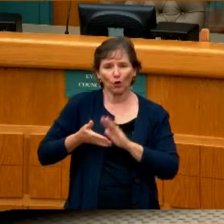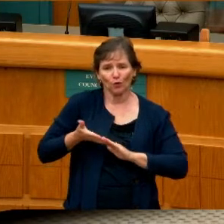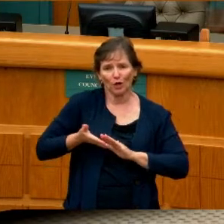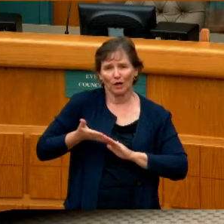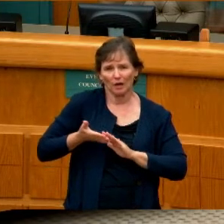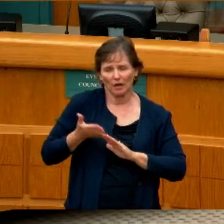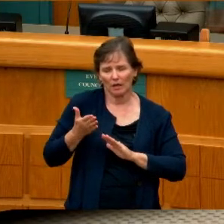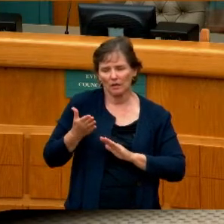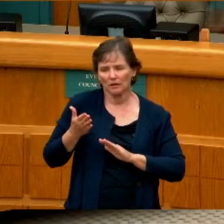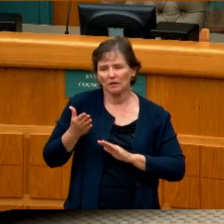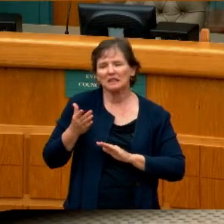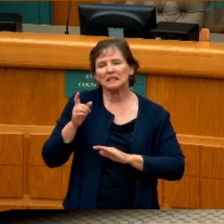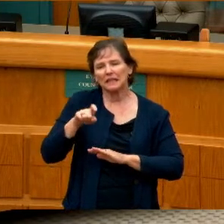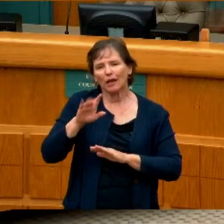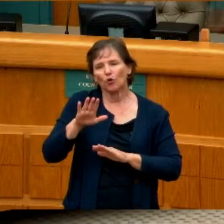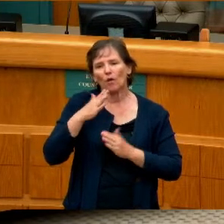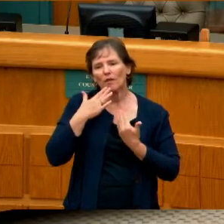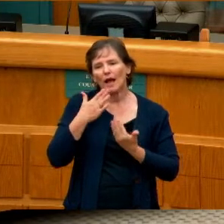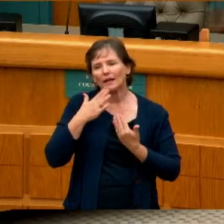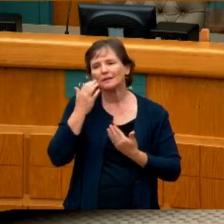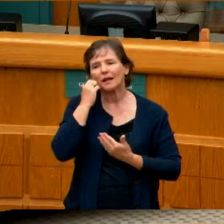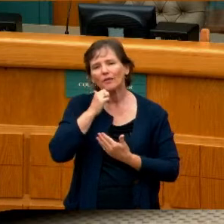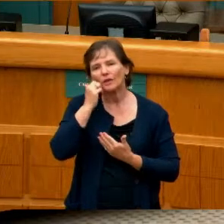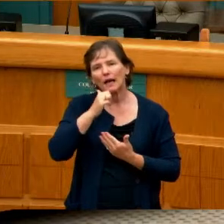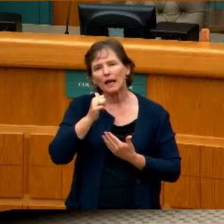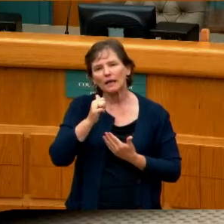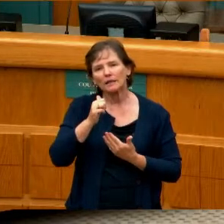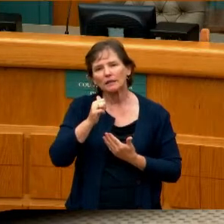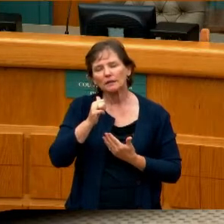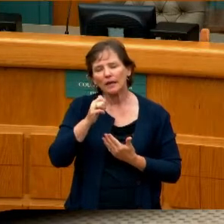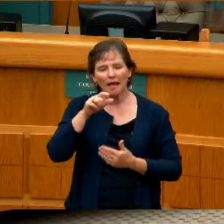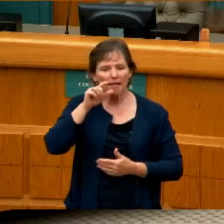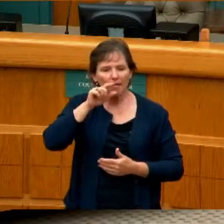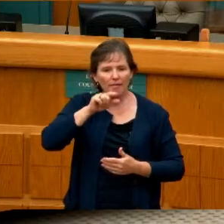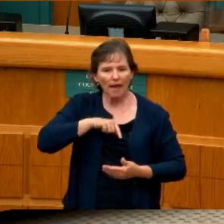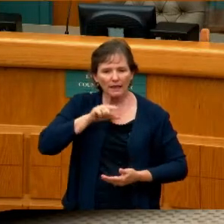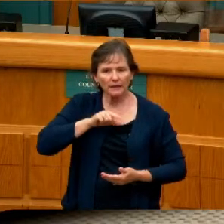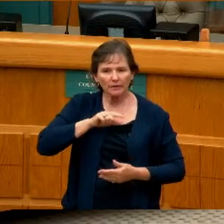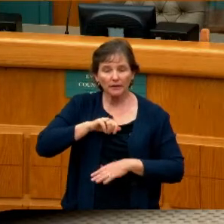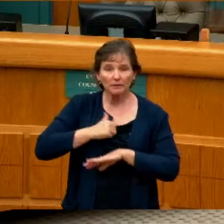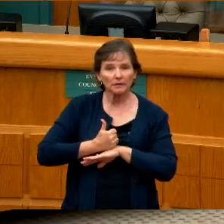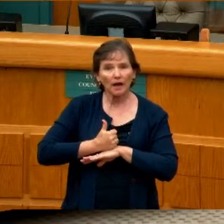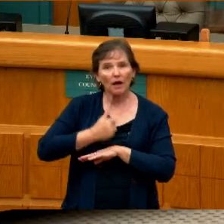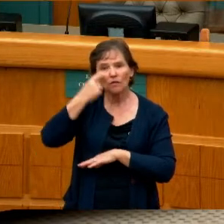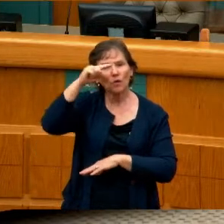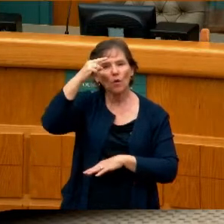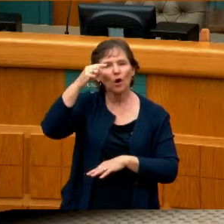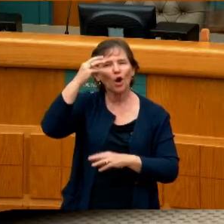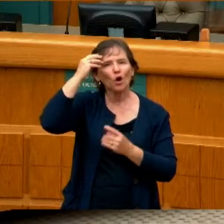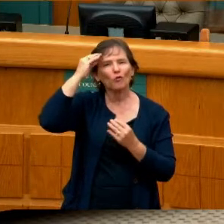day. And this is a uniquely American holiday. It's a day we